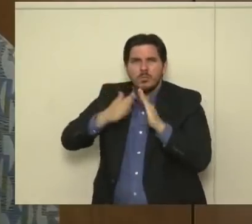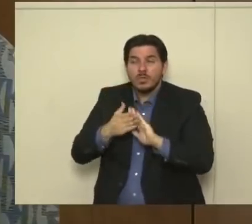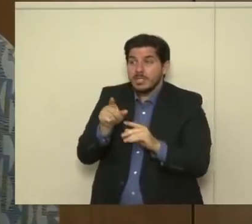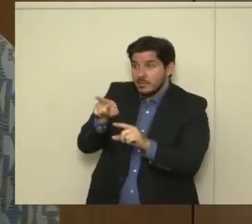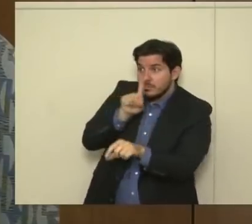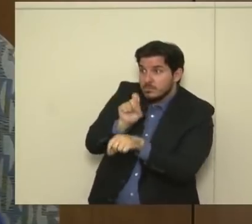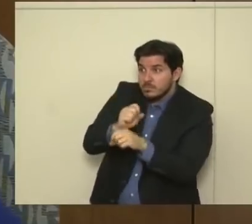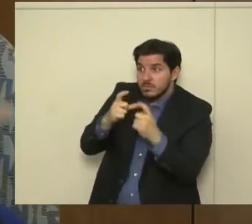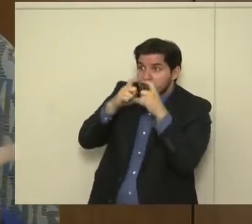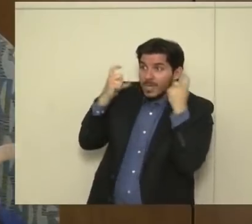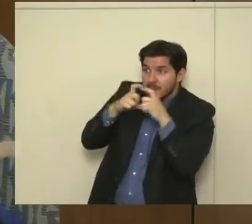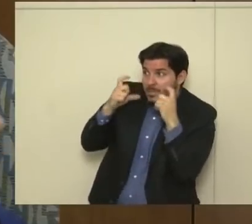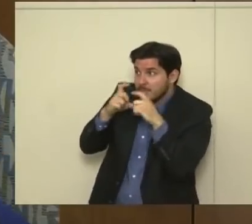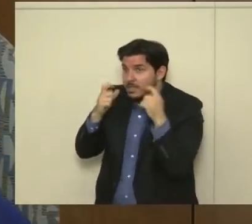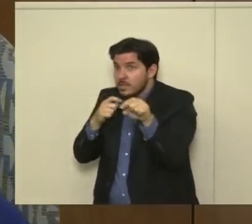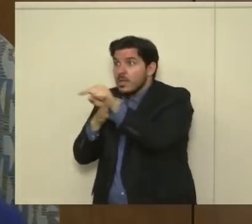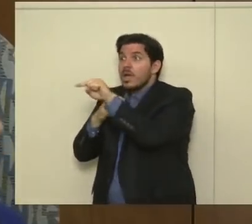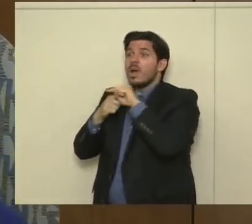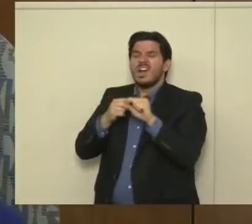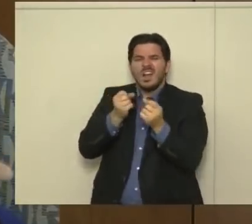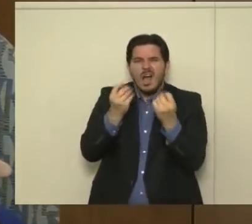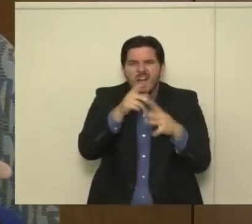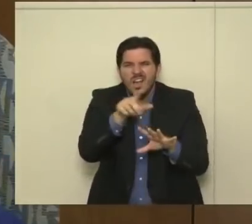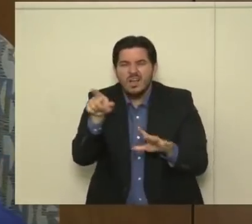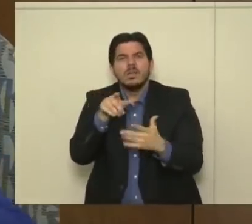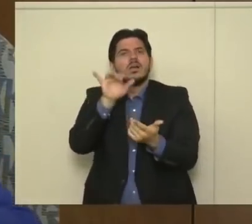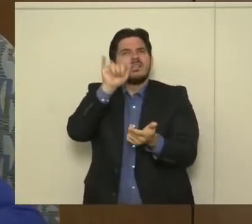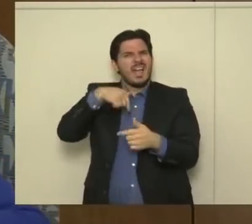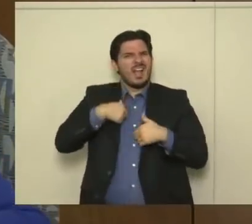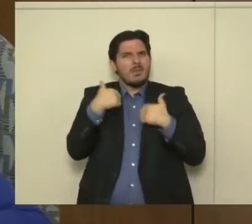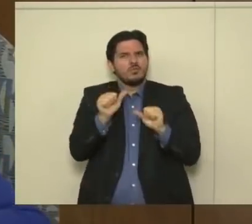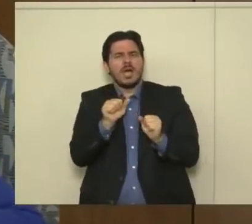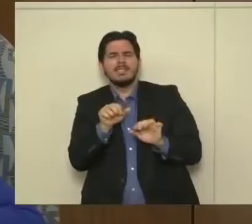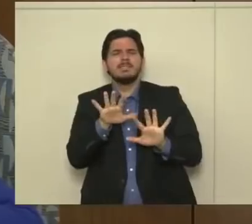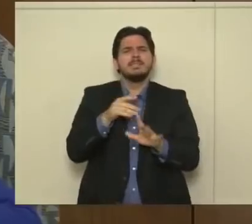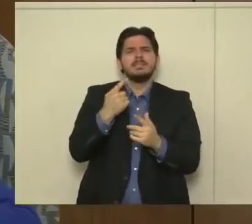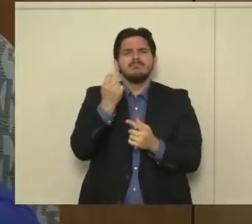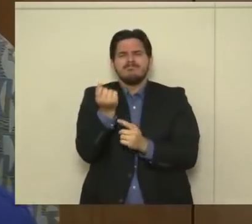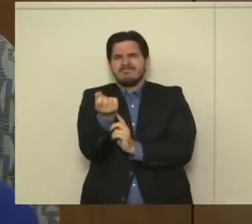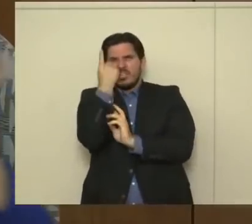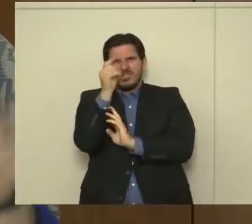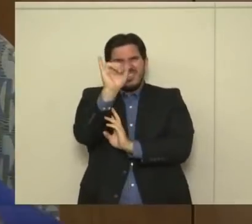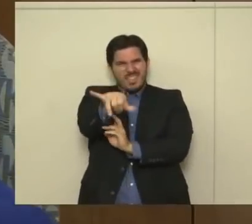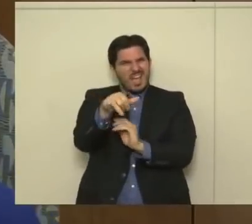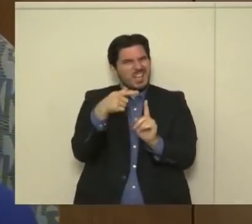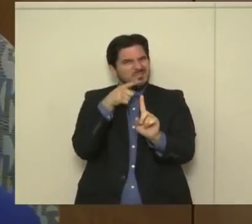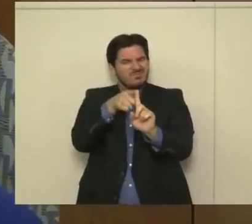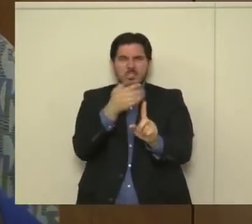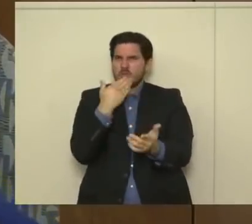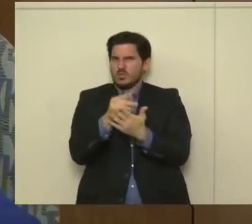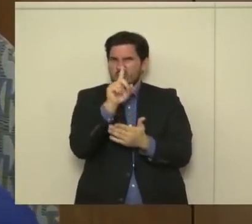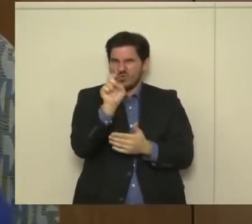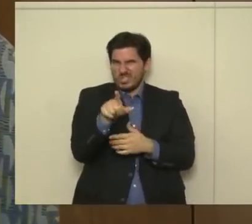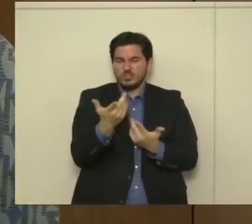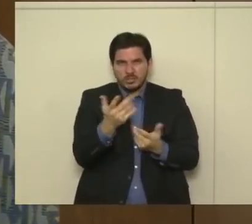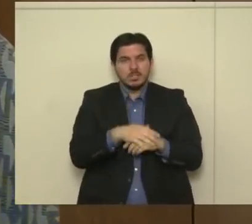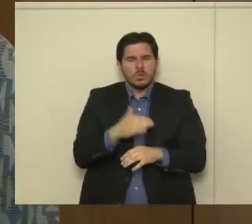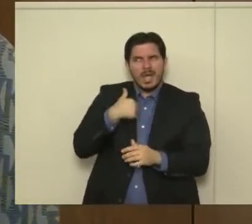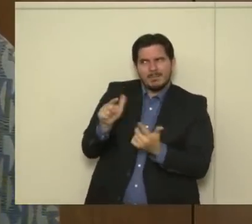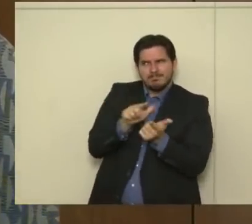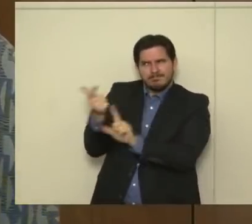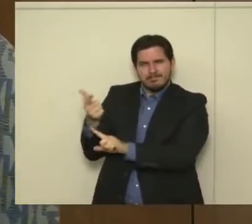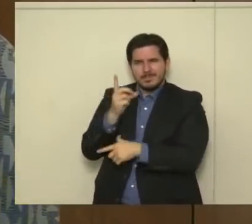finger on the pulse of exactly that issue. So I'll have Dr. Grace talk about some of the analytical